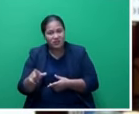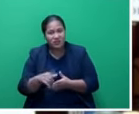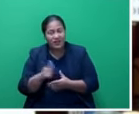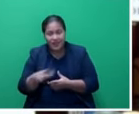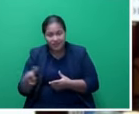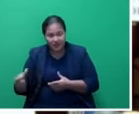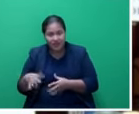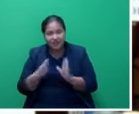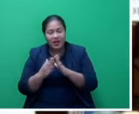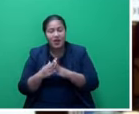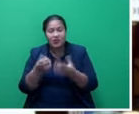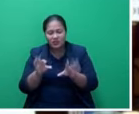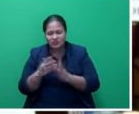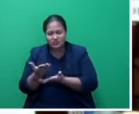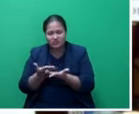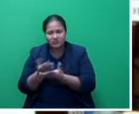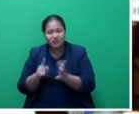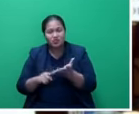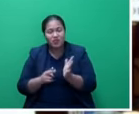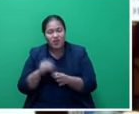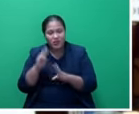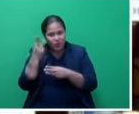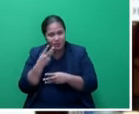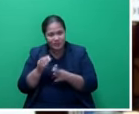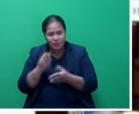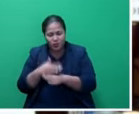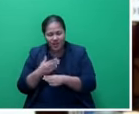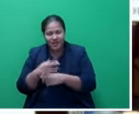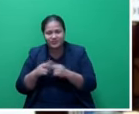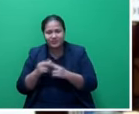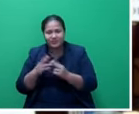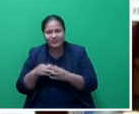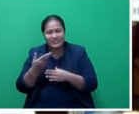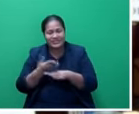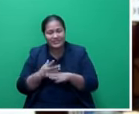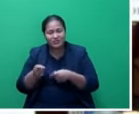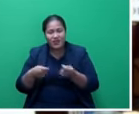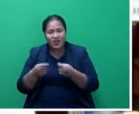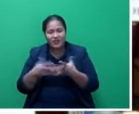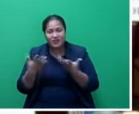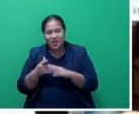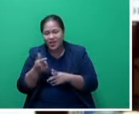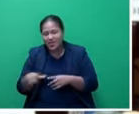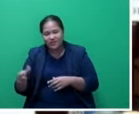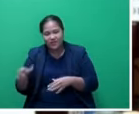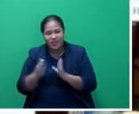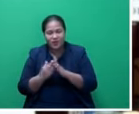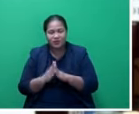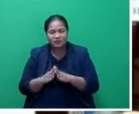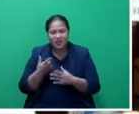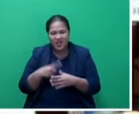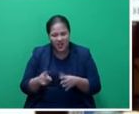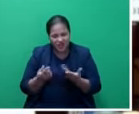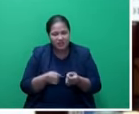in collaboration with UN Women, is working on the construction of a new market infrastructure in Levuka Town. An architect